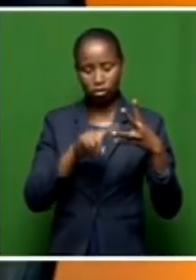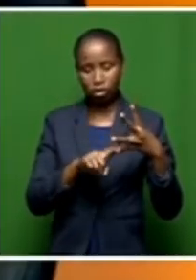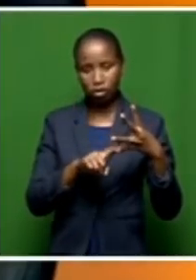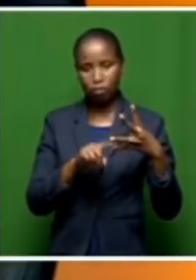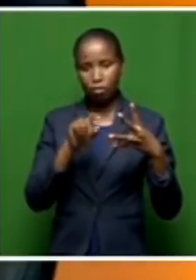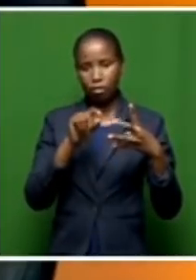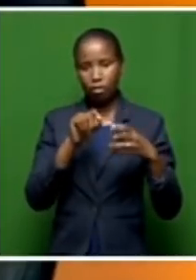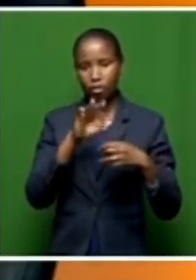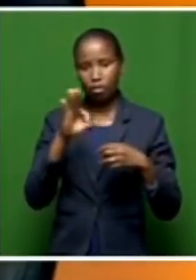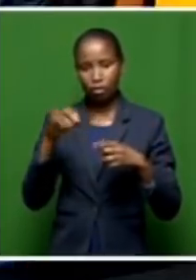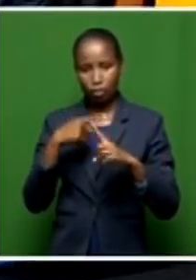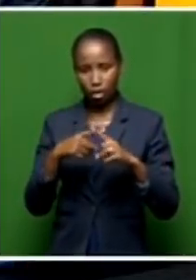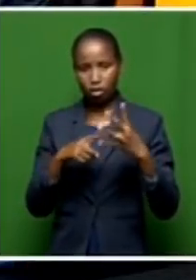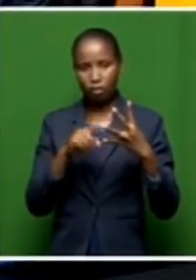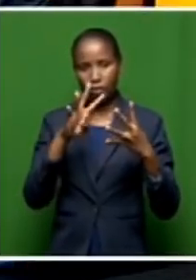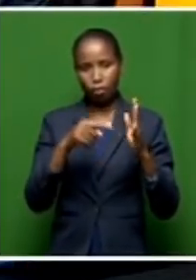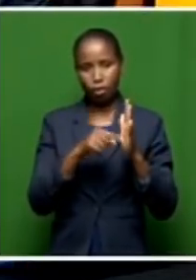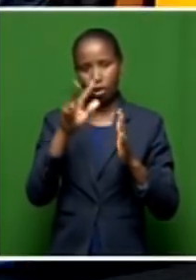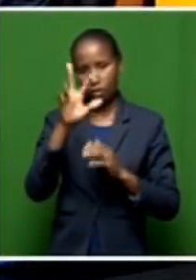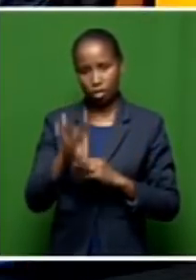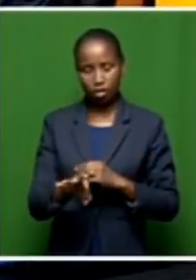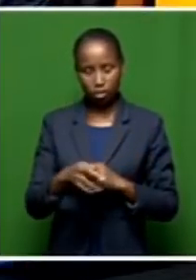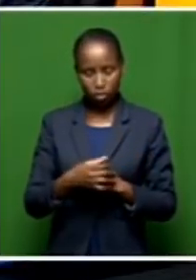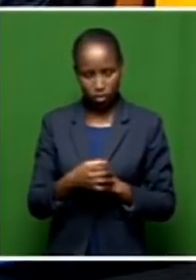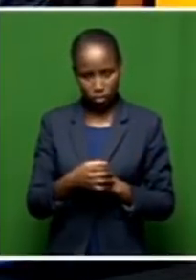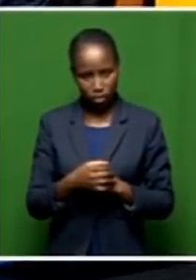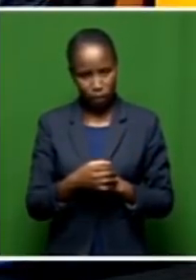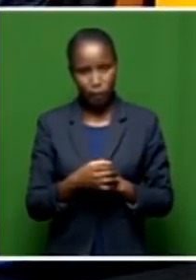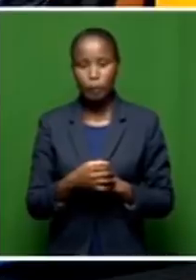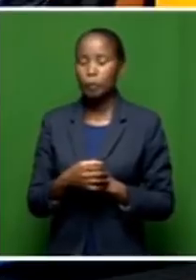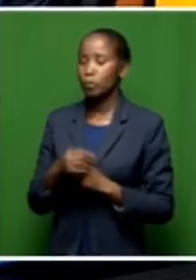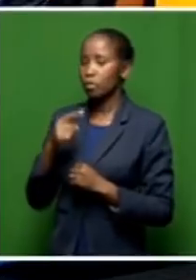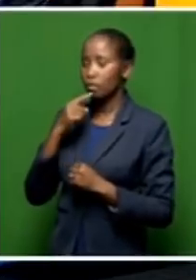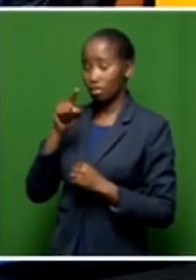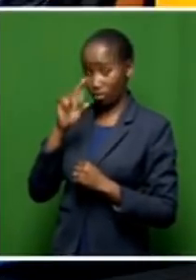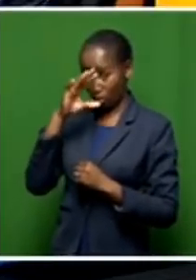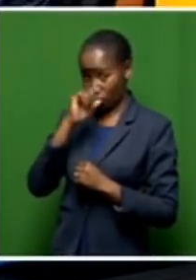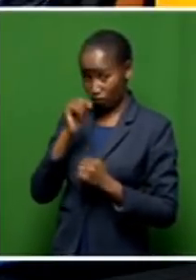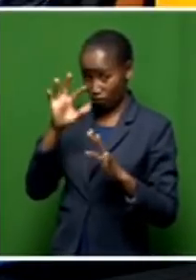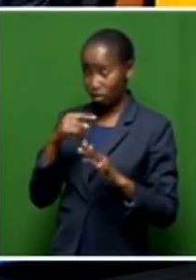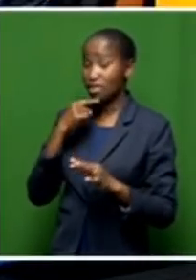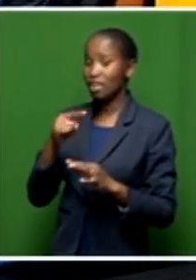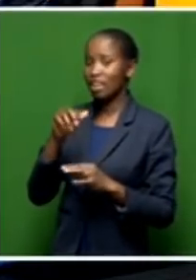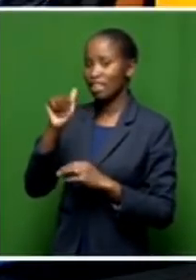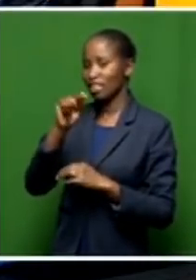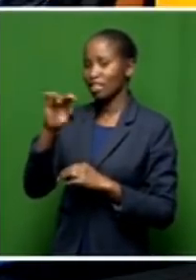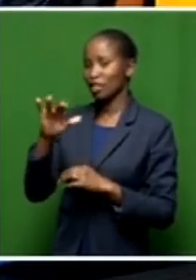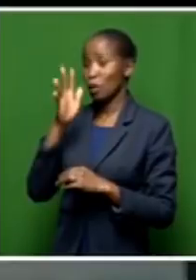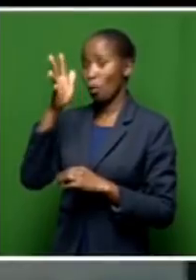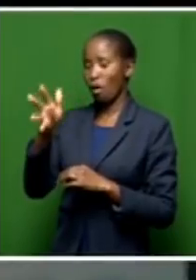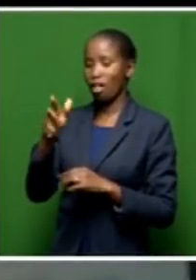4.8%. There were predictions that the ANC would lose or will be less than 50% across the